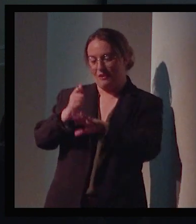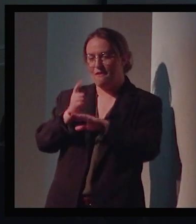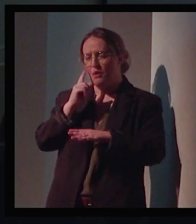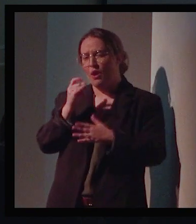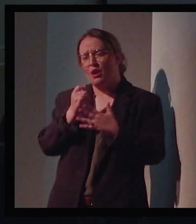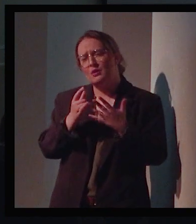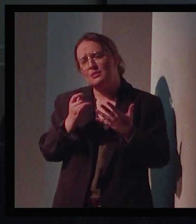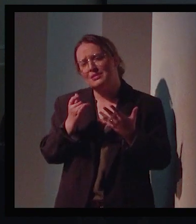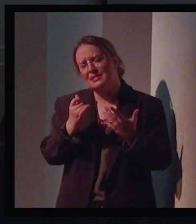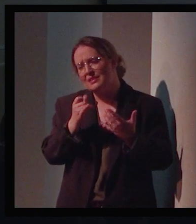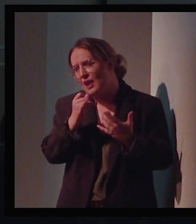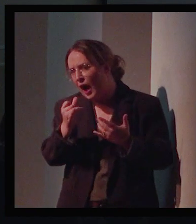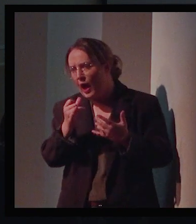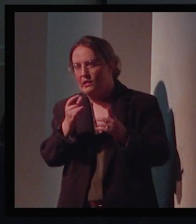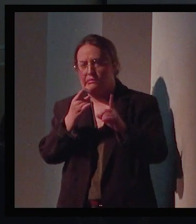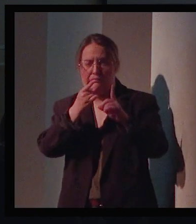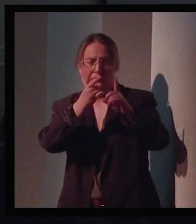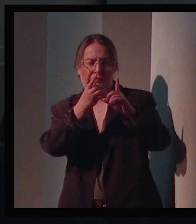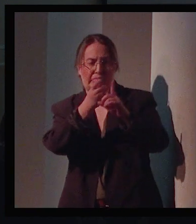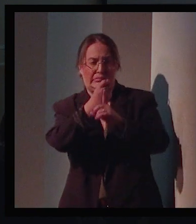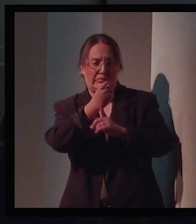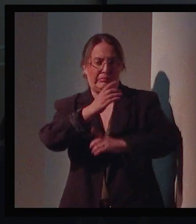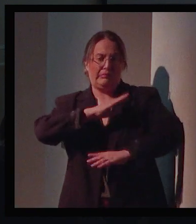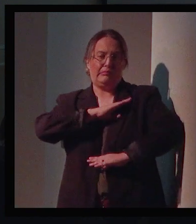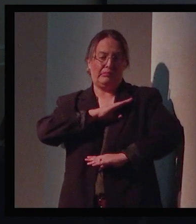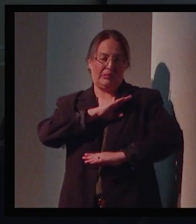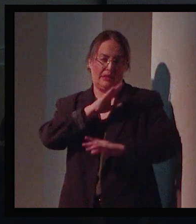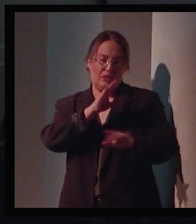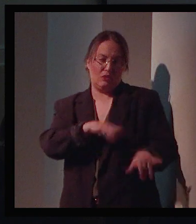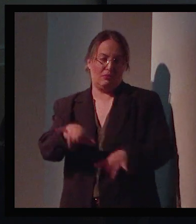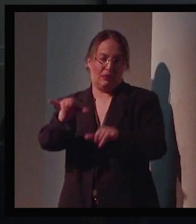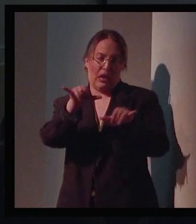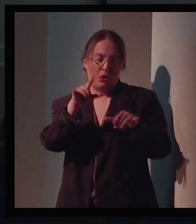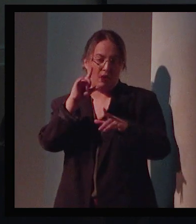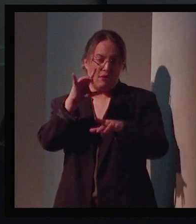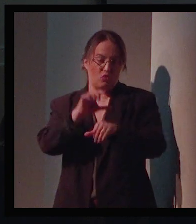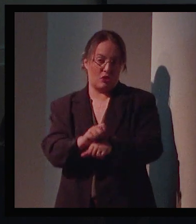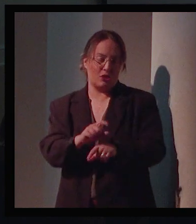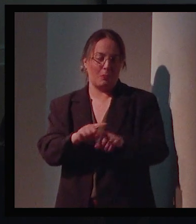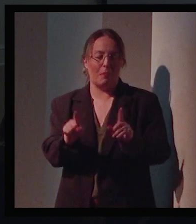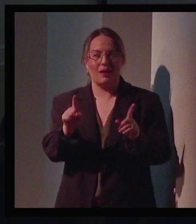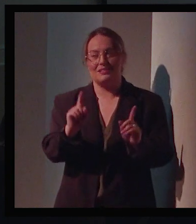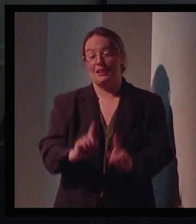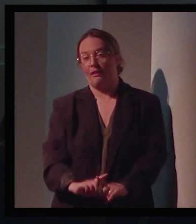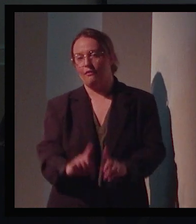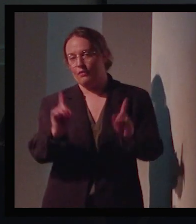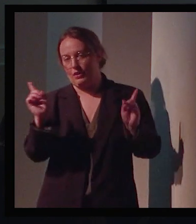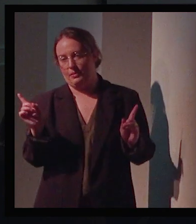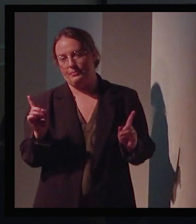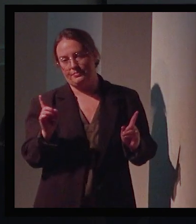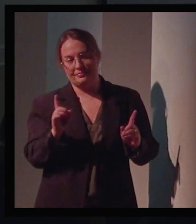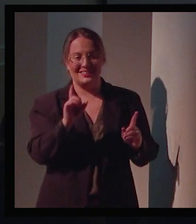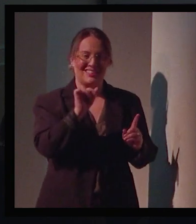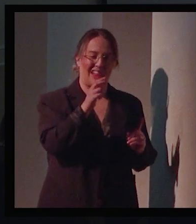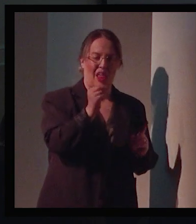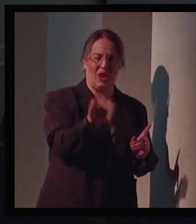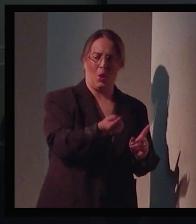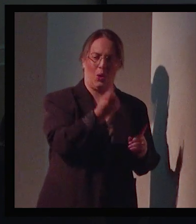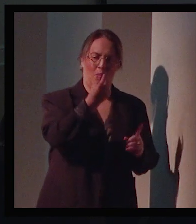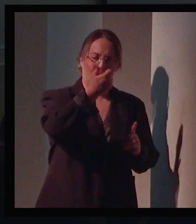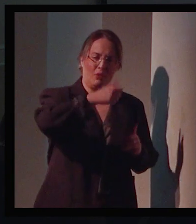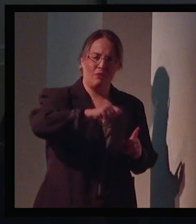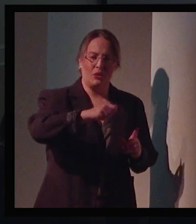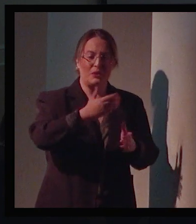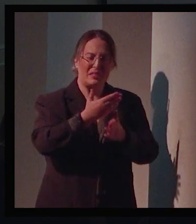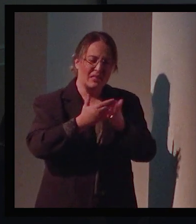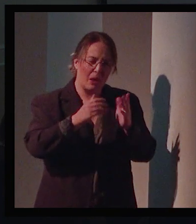whose works were not up to the traditional standards. The Salon jury had always refused some works, but this was the